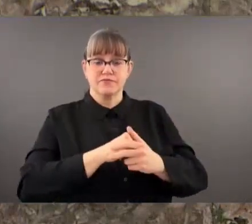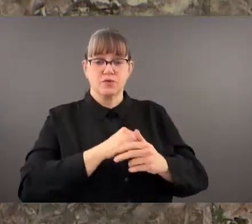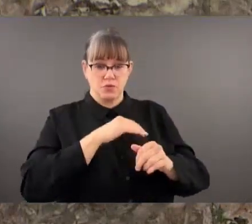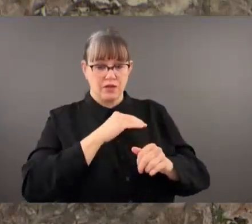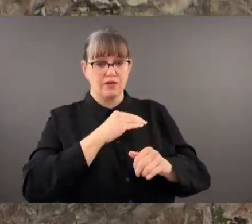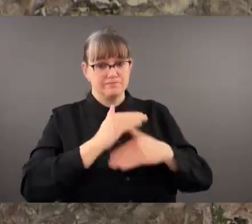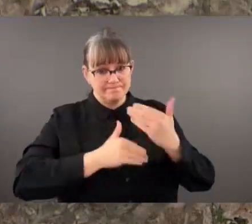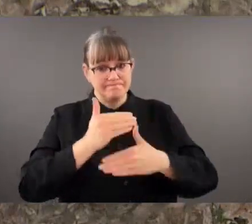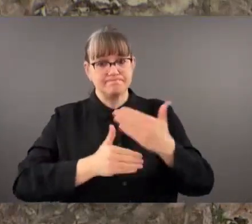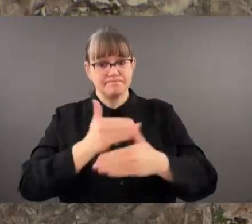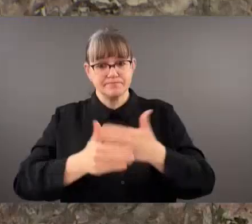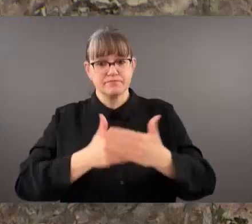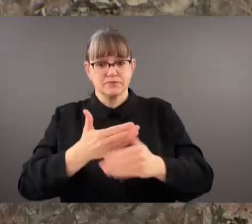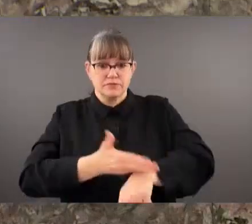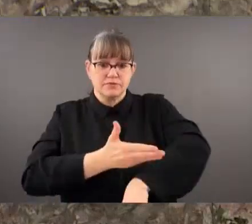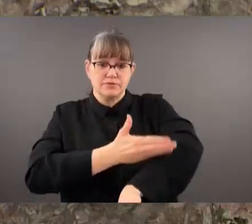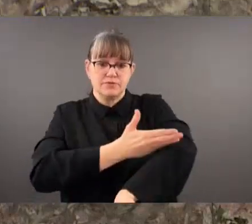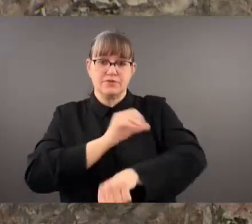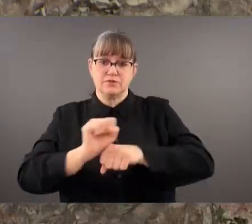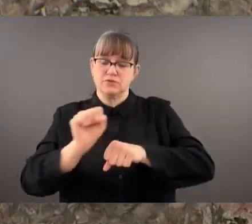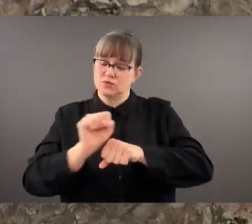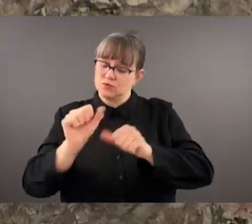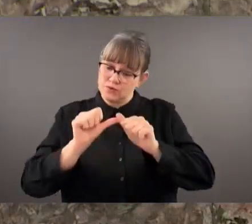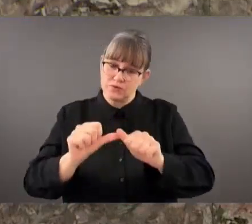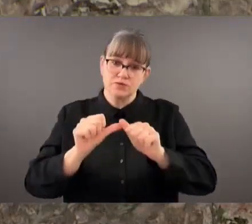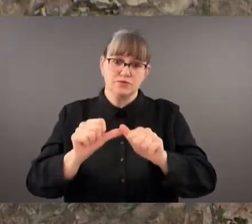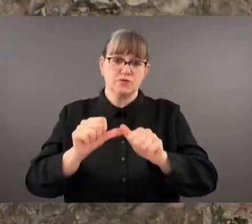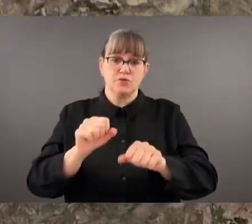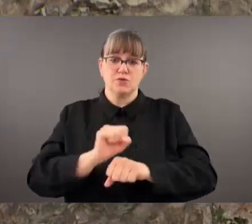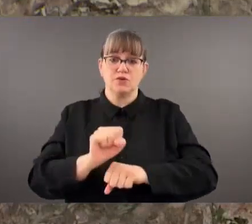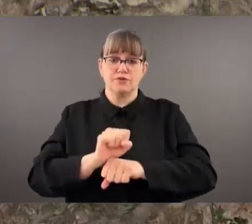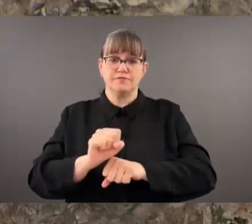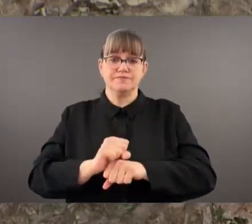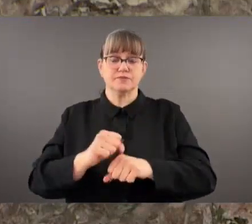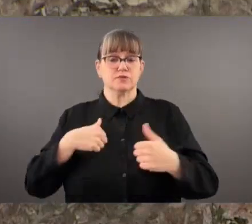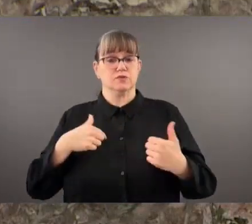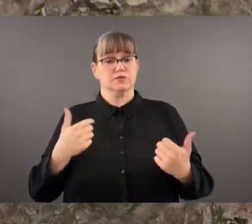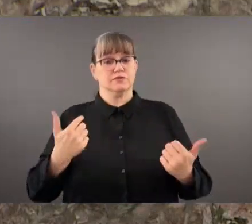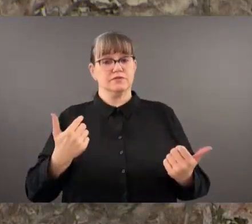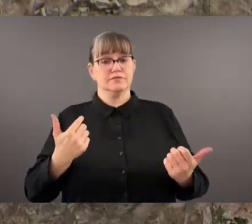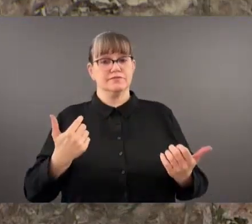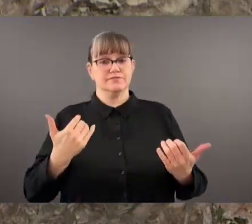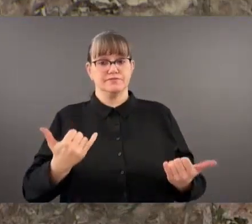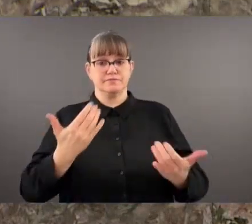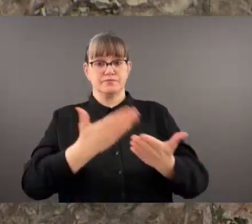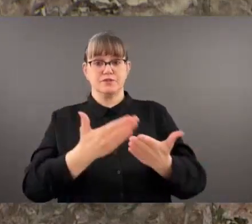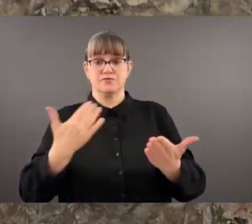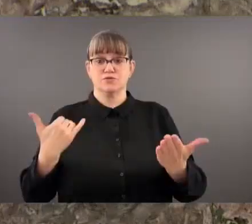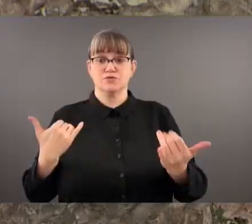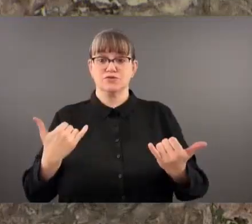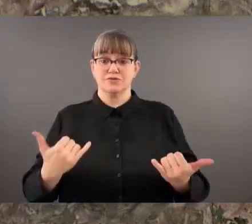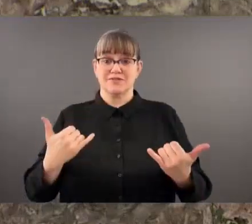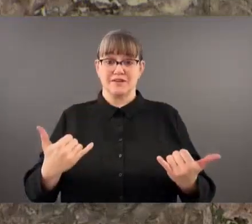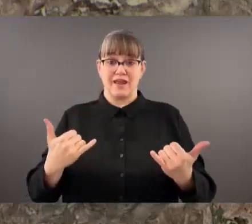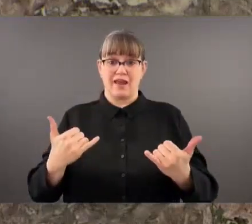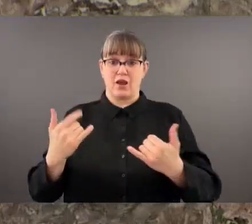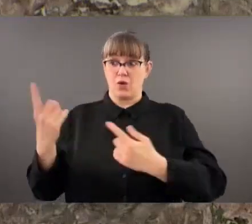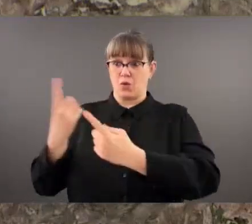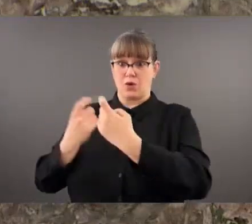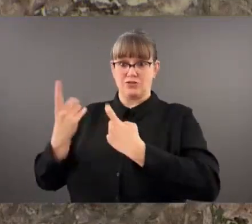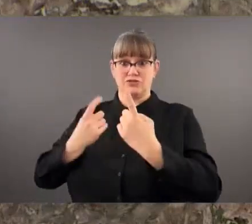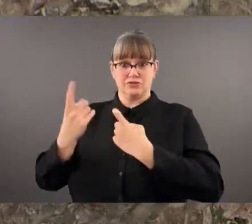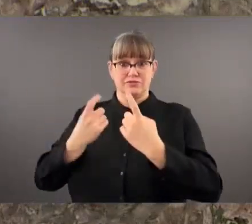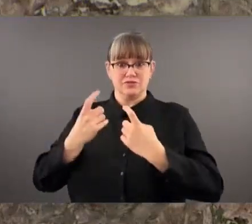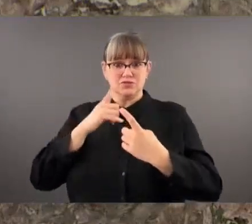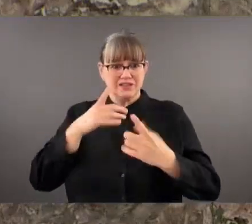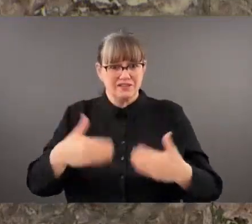see, canvassing all of these questions today, it is extremely challenging for people no matter what size of the community they live in, and that's why we're going to continue this work.